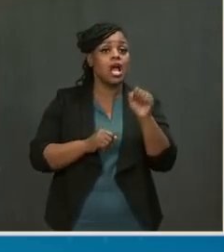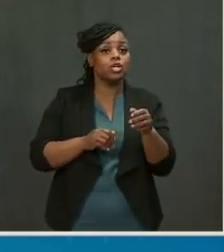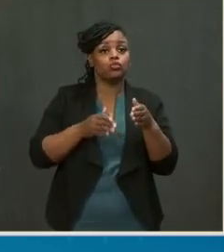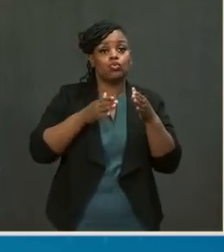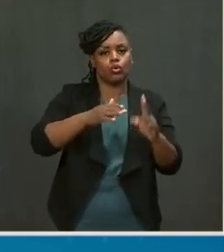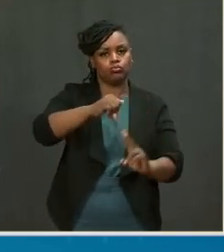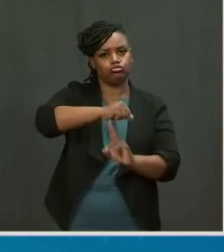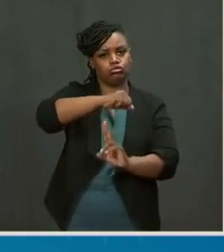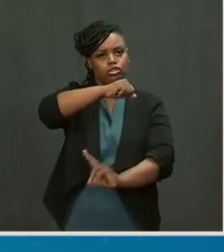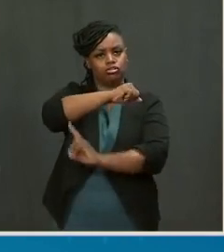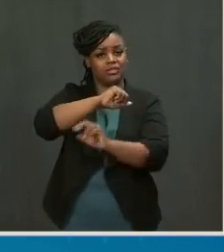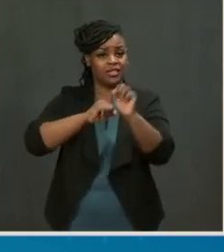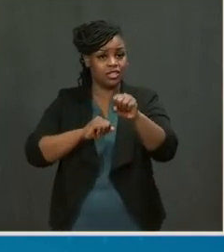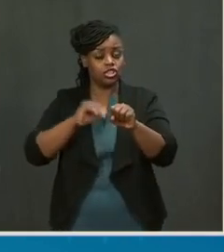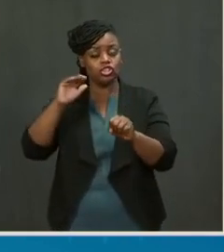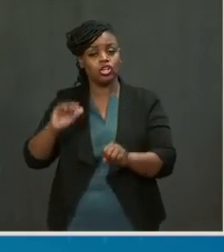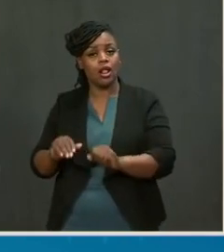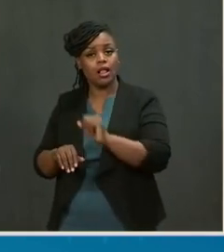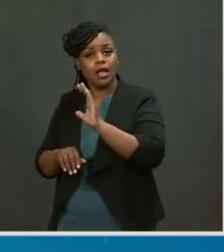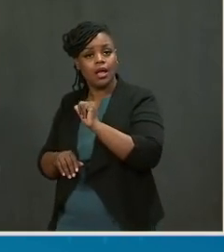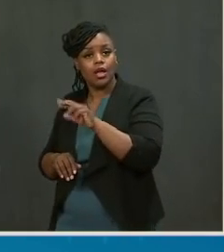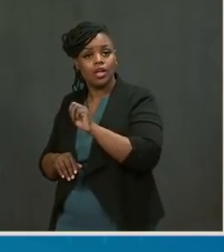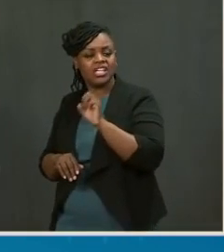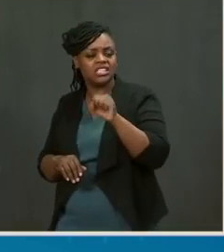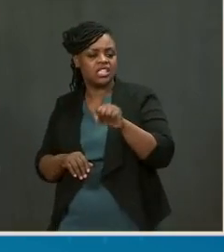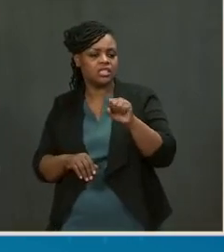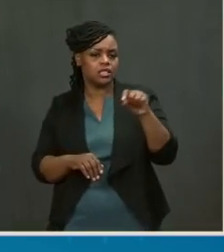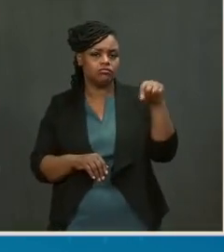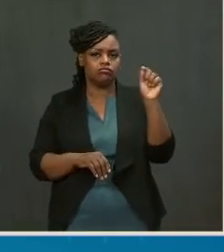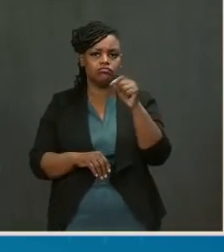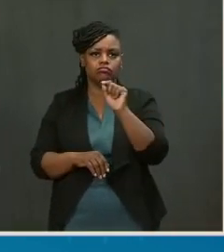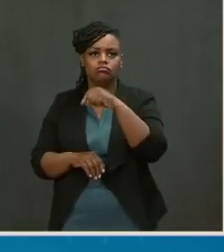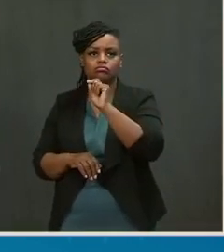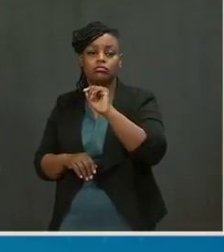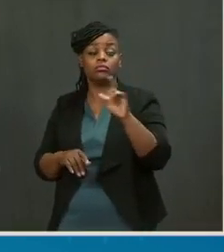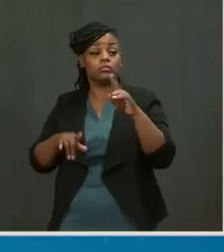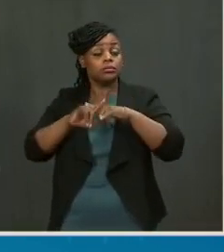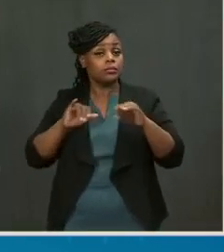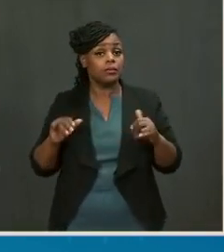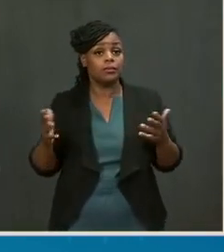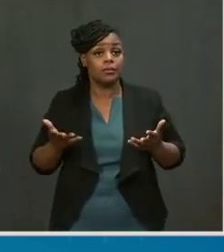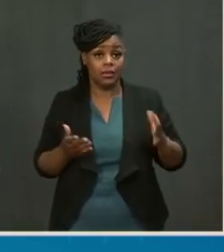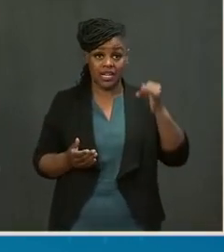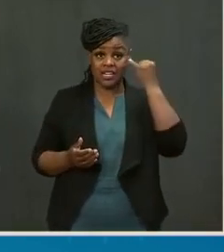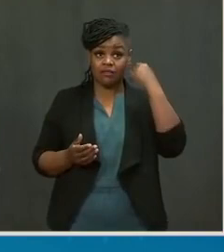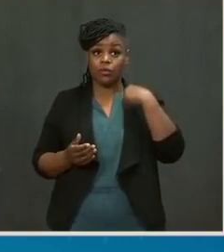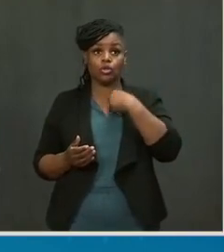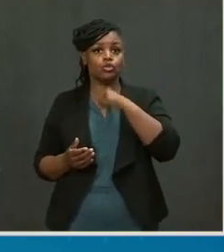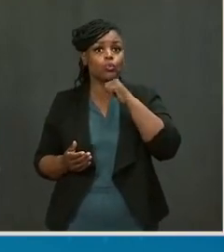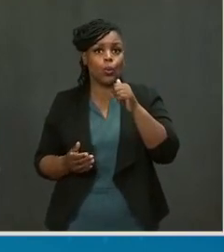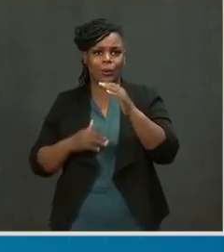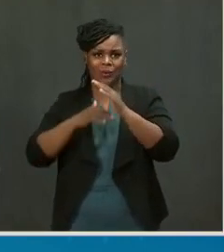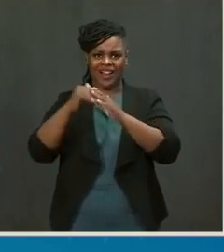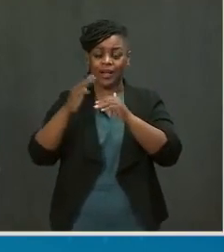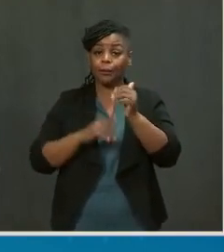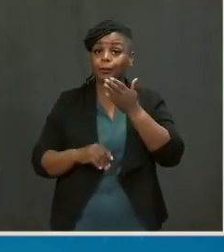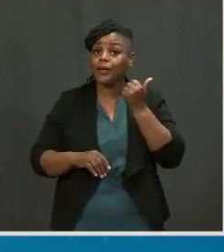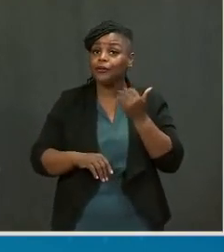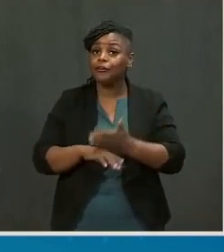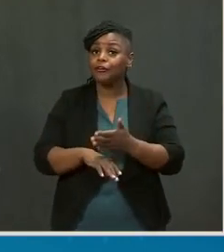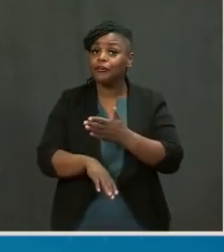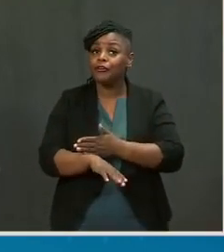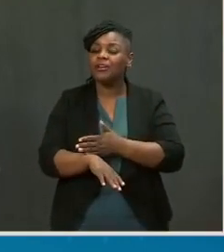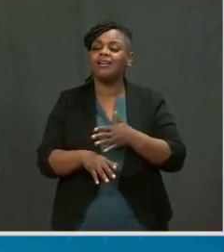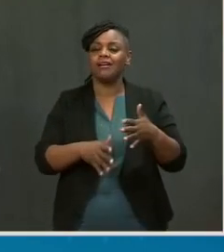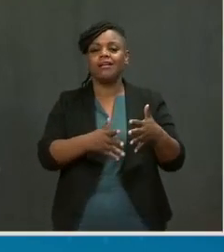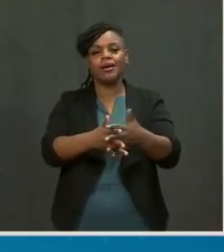a number of things, but it's about also understanding that if we're going to build back better, America has to invest